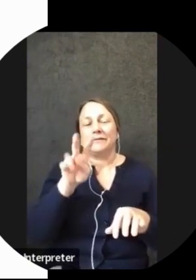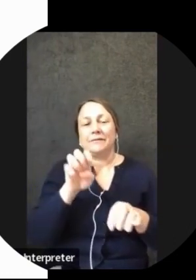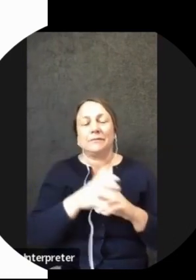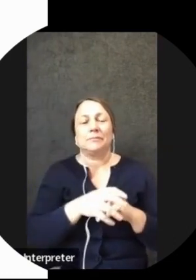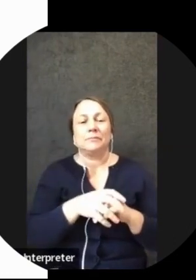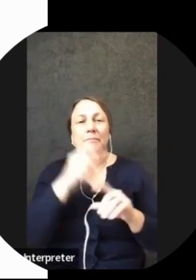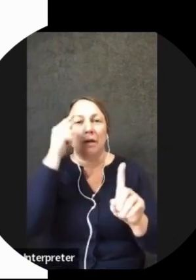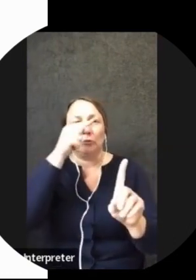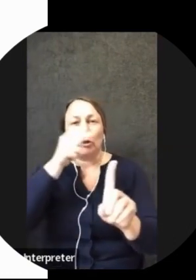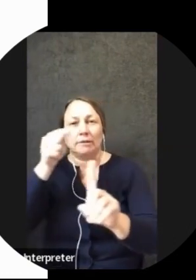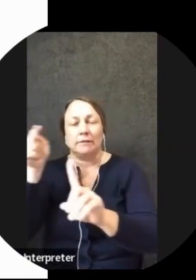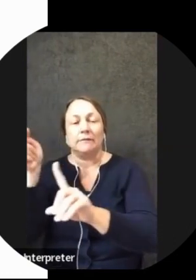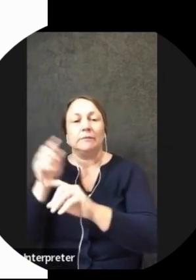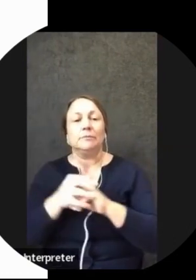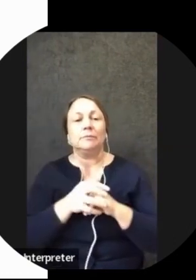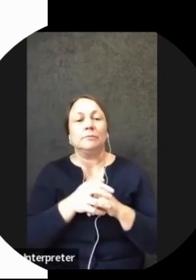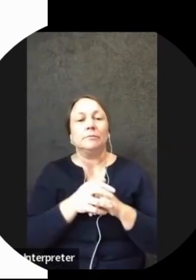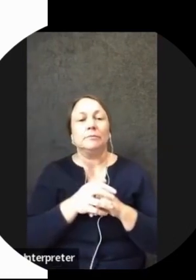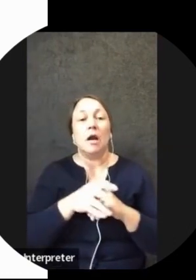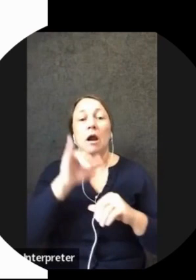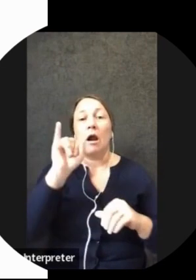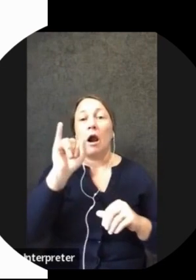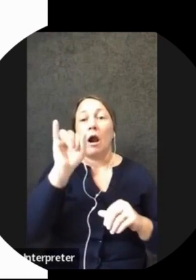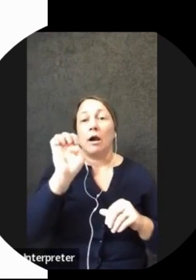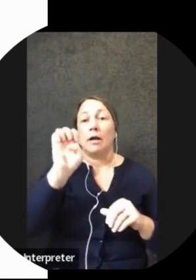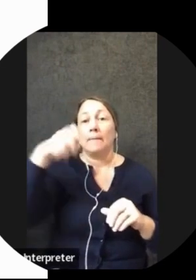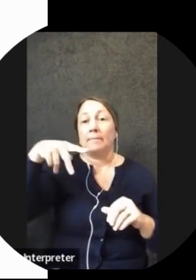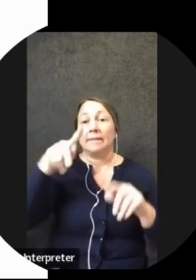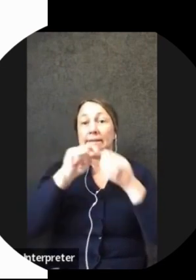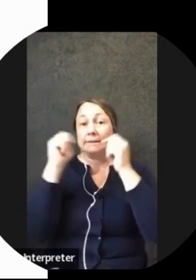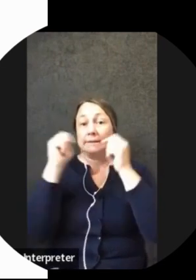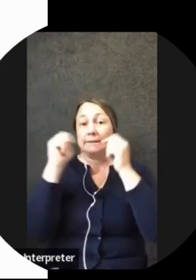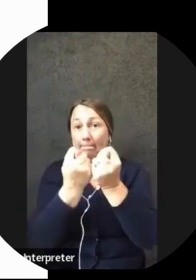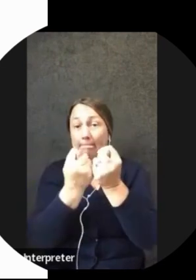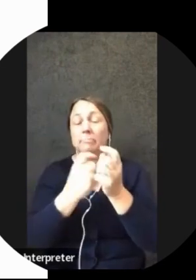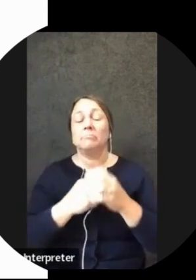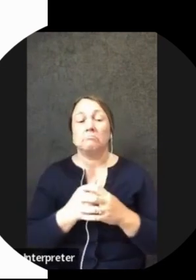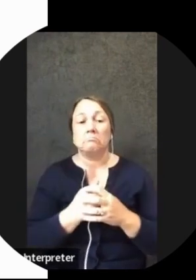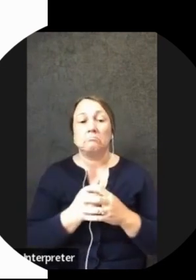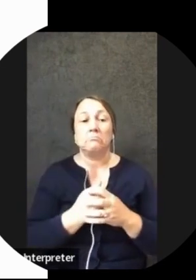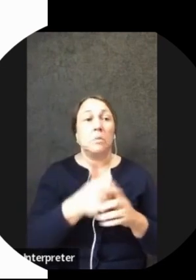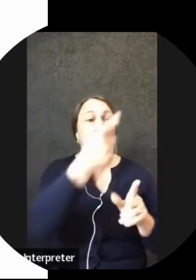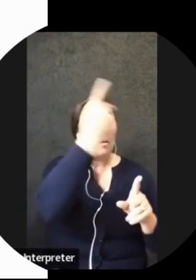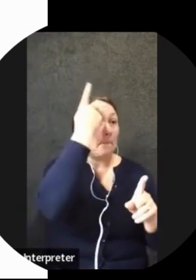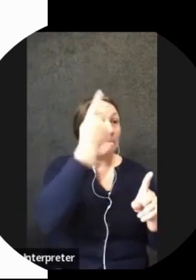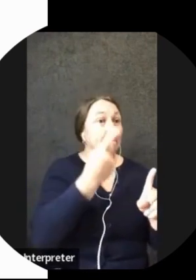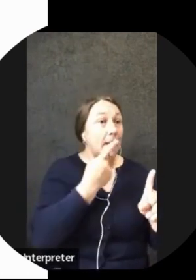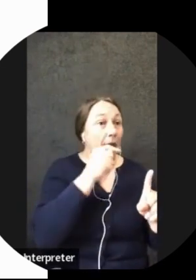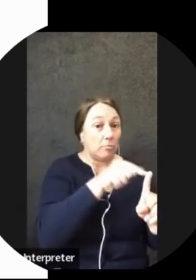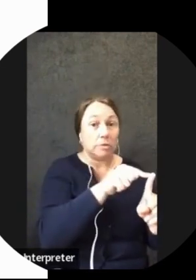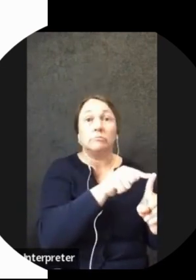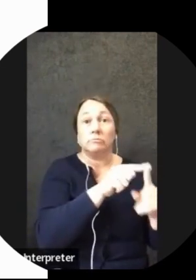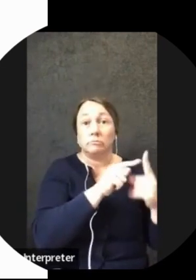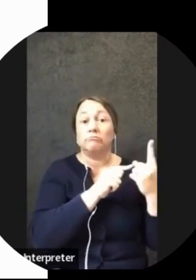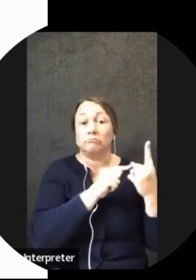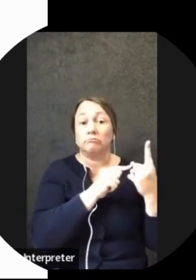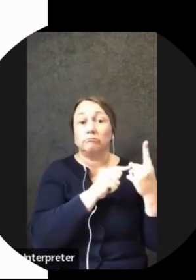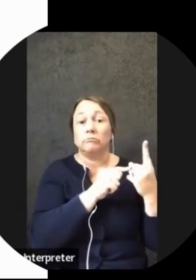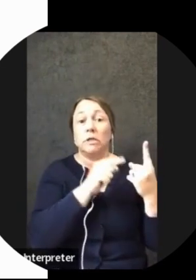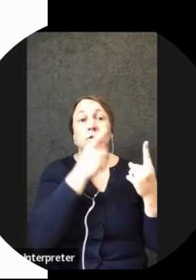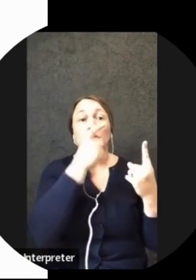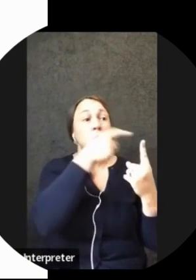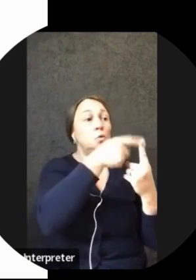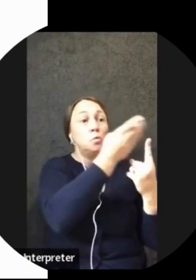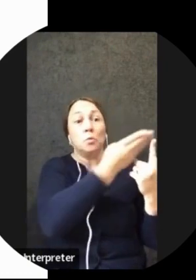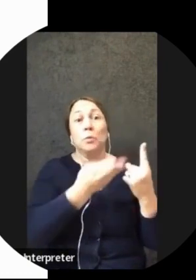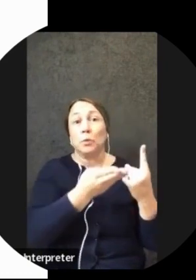IEP team members. A parent and anyone that the parent wishes to bring, a regular education